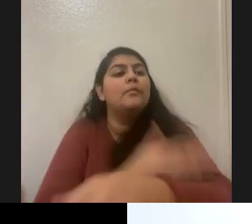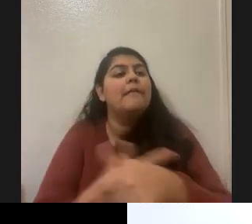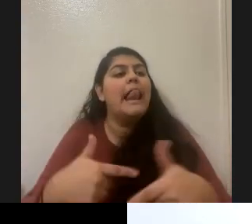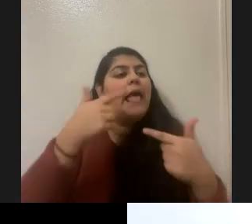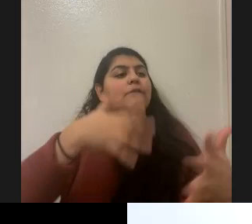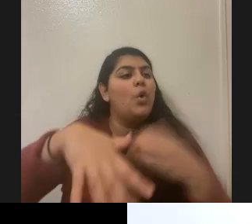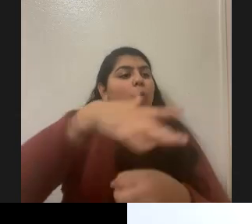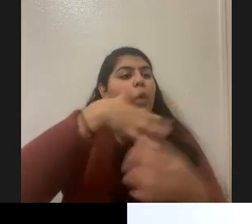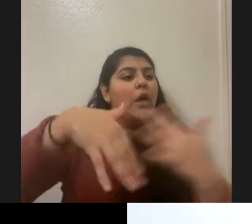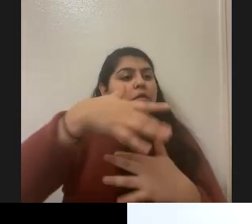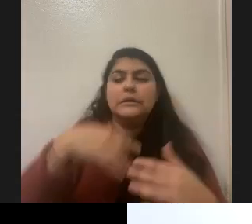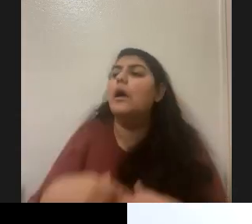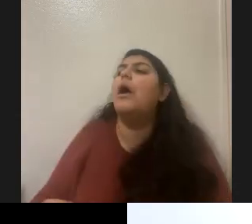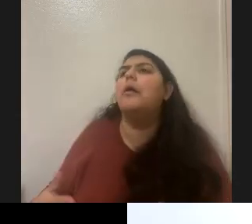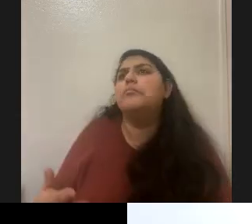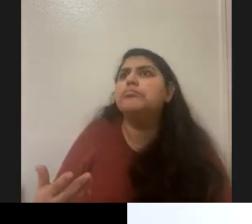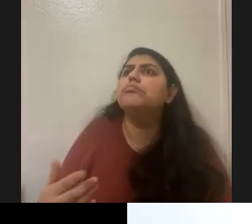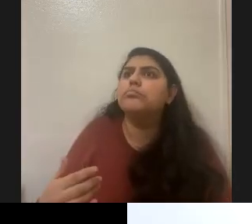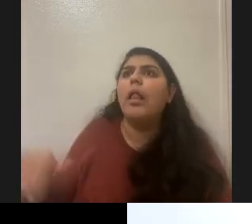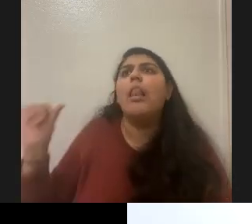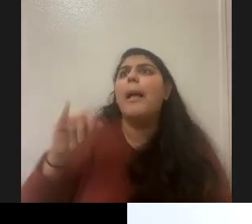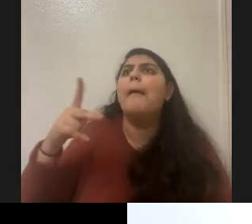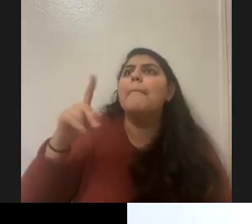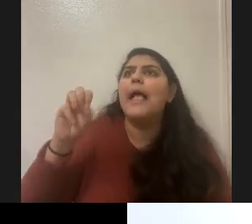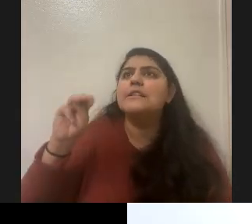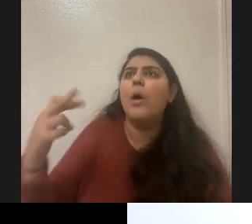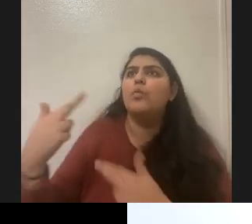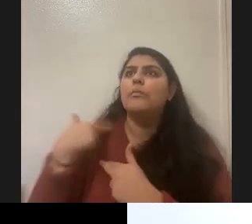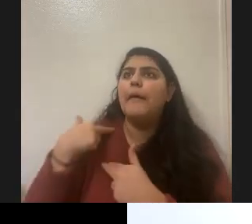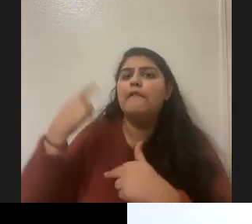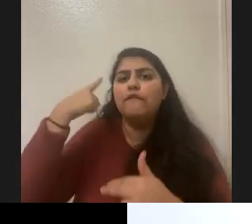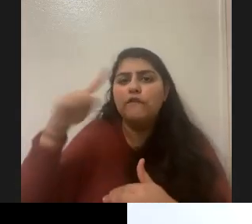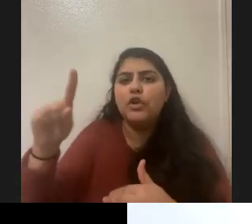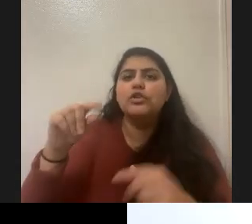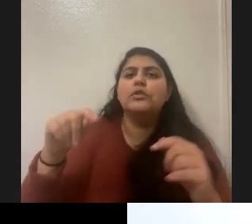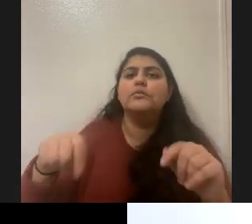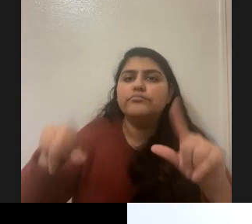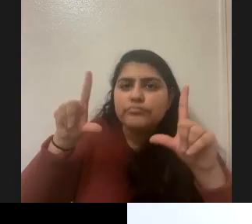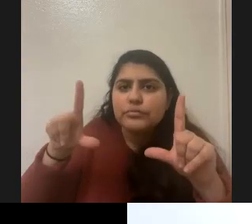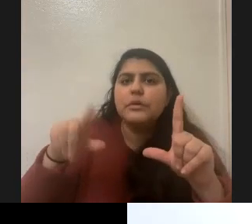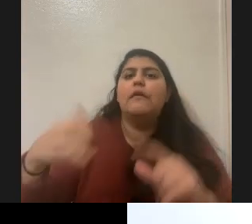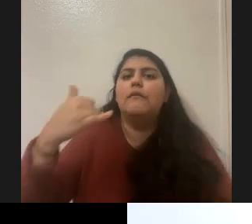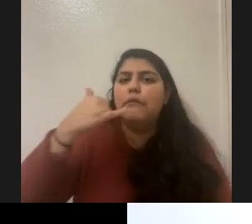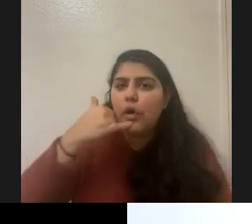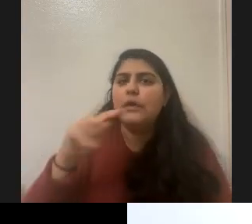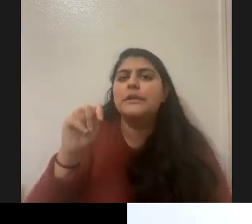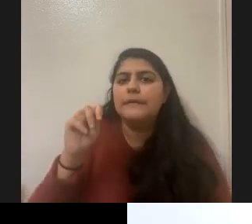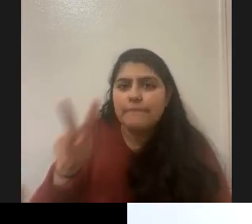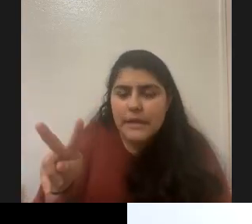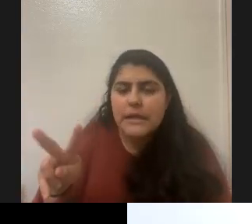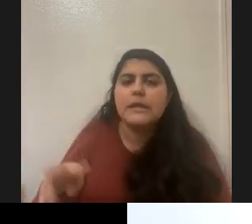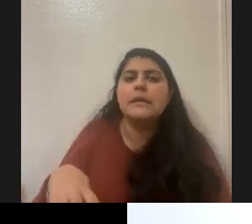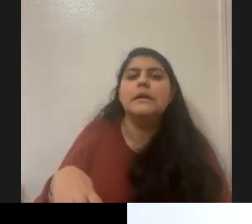so I think earlier I said, like, honestly, plasmas are responsible for like our screens, our phones, our TVs, our, you